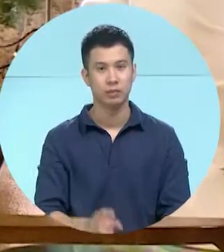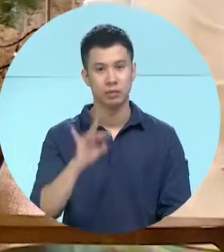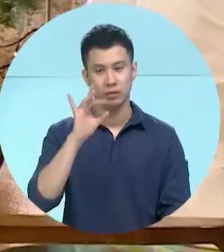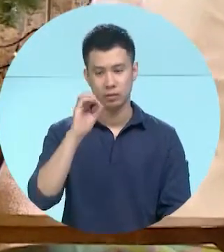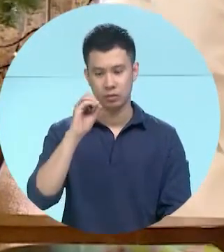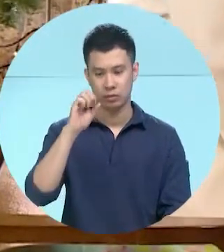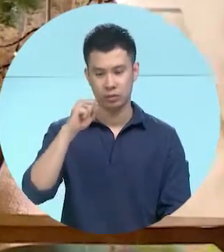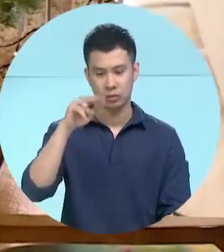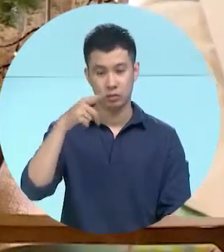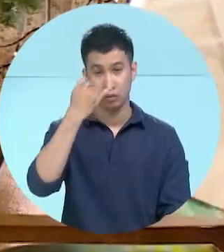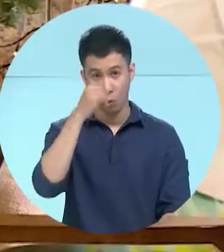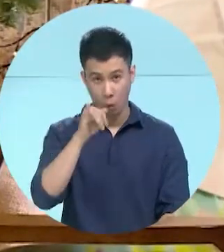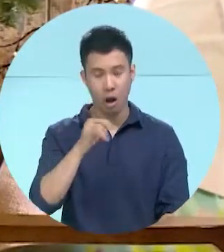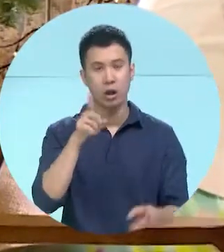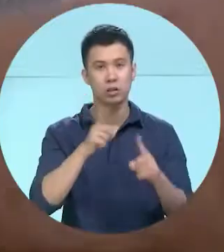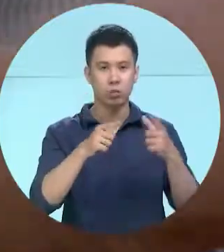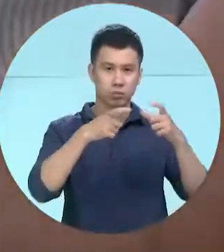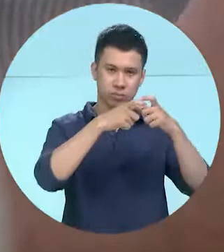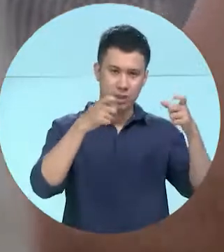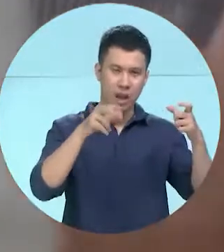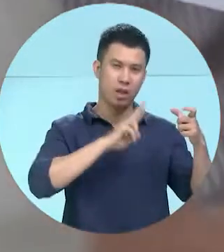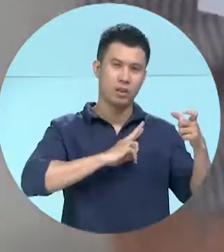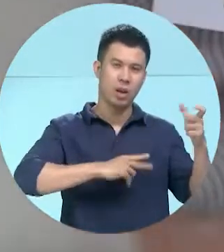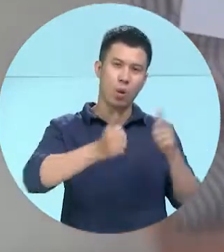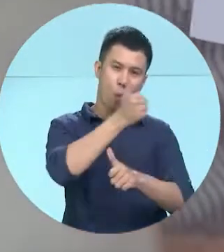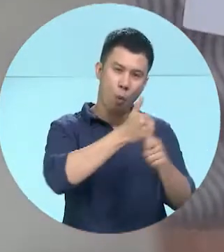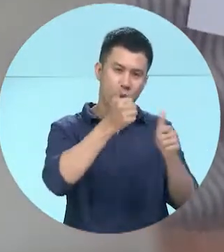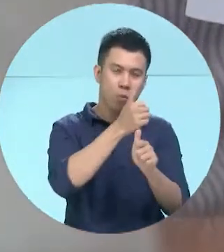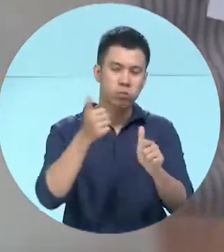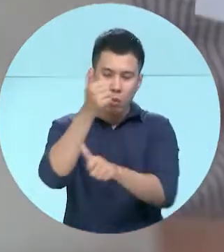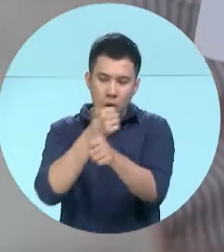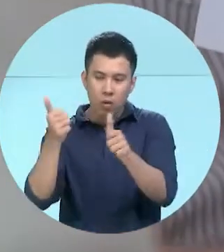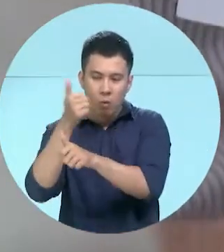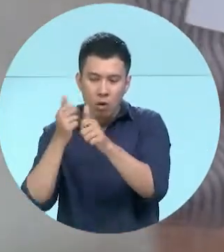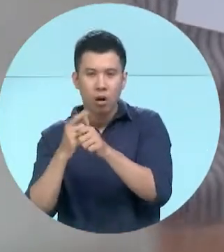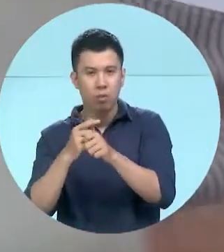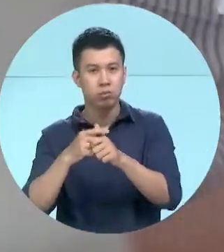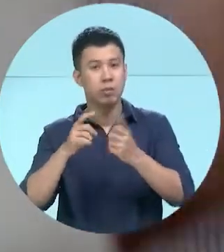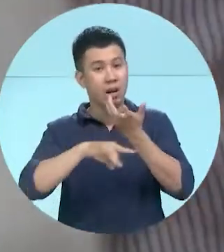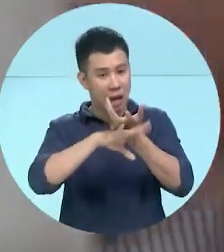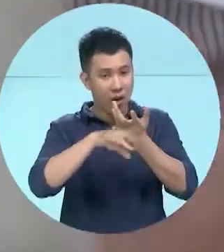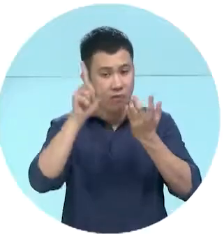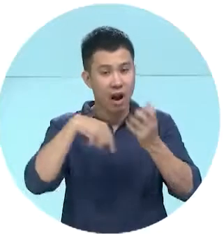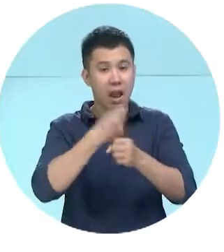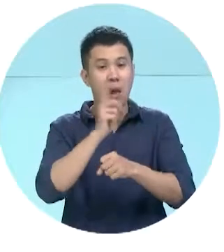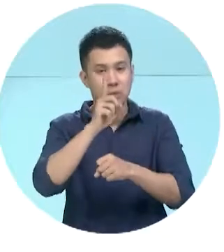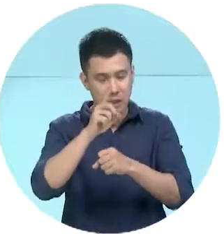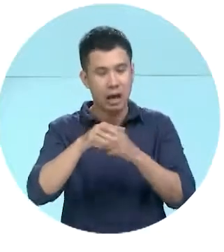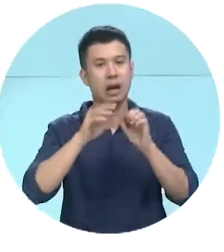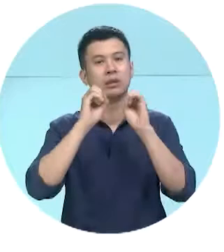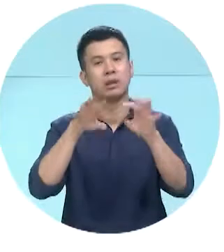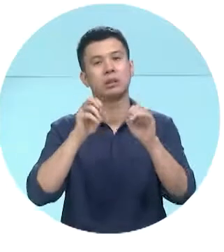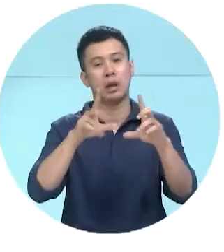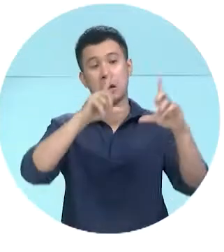cards that we use. And the cards, basically, each card has a different activity on it. And so this is